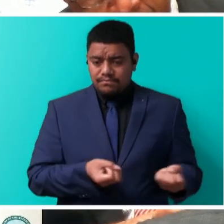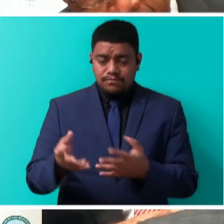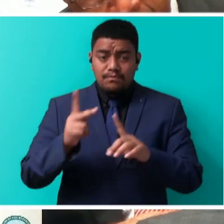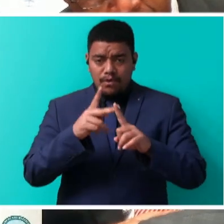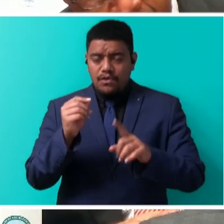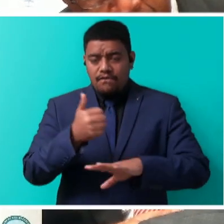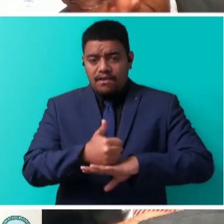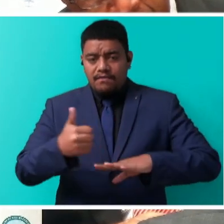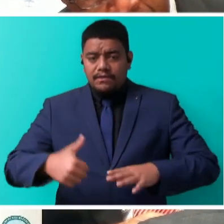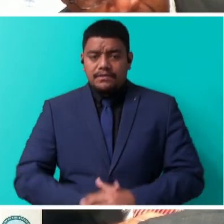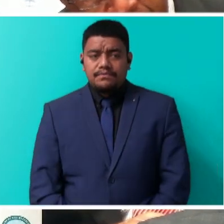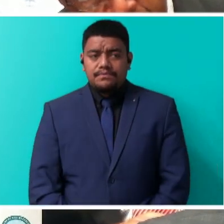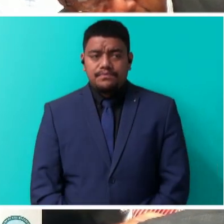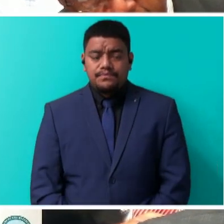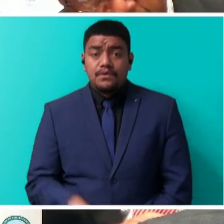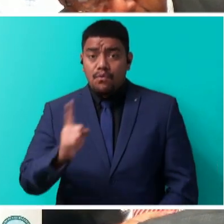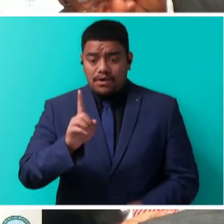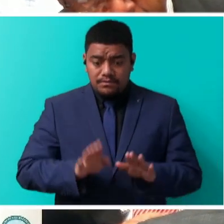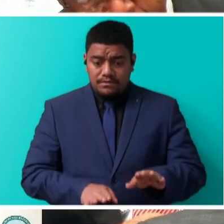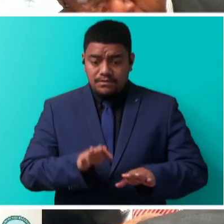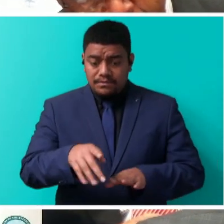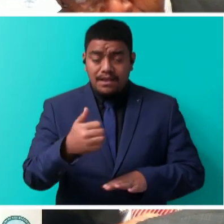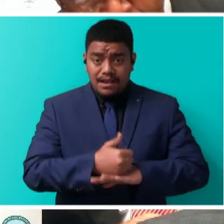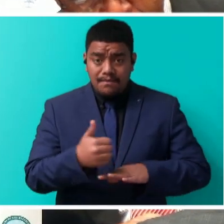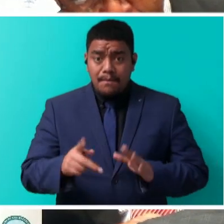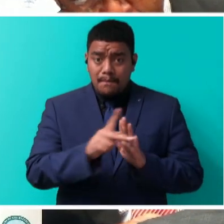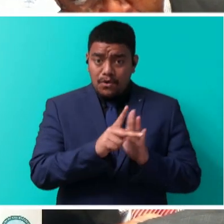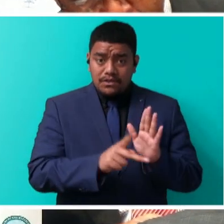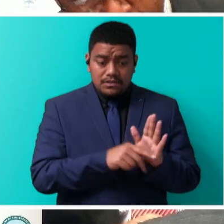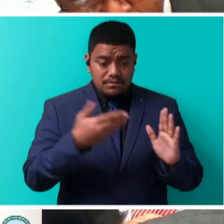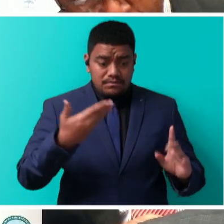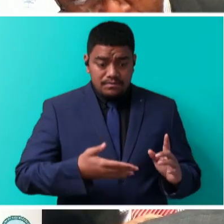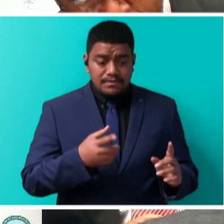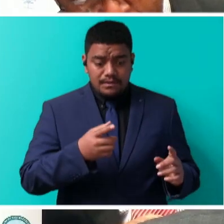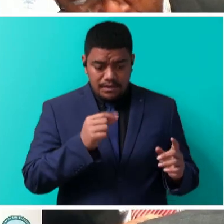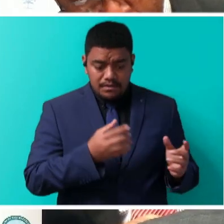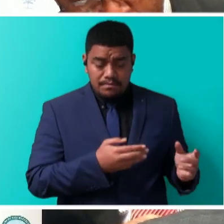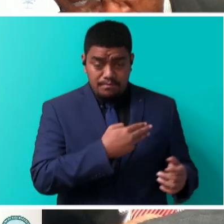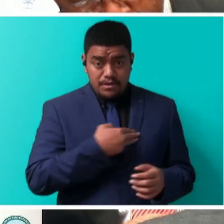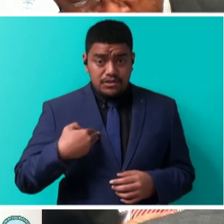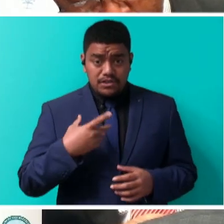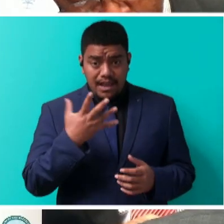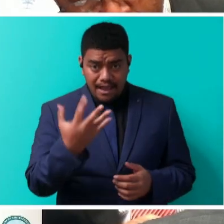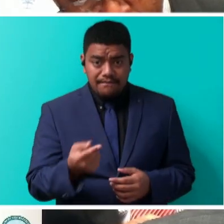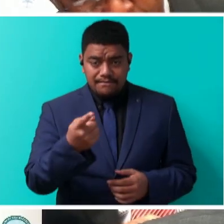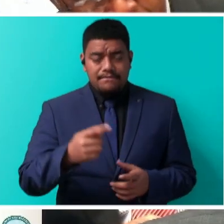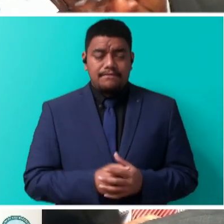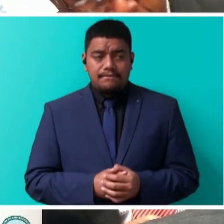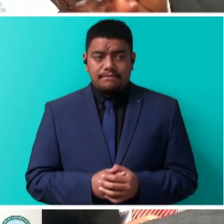government. And what step is government taking to ensure that policy instructors within each ministry have the